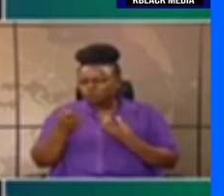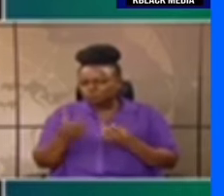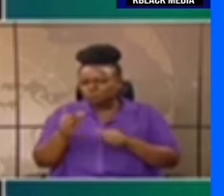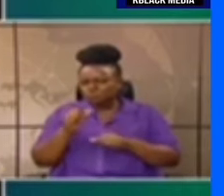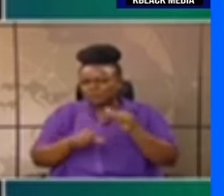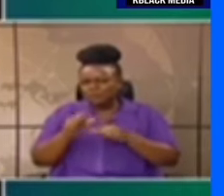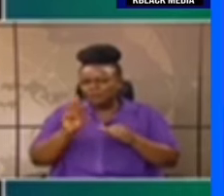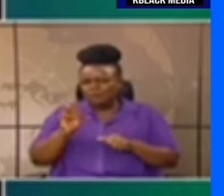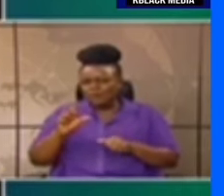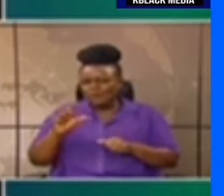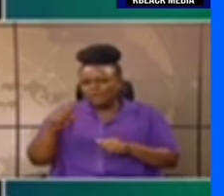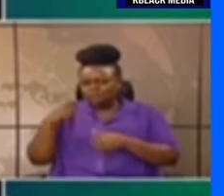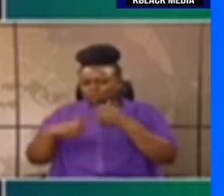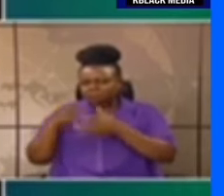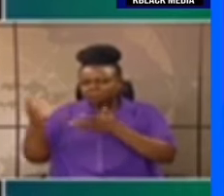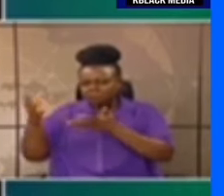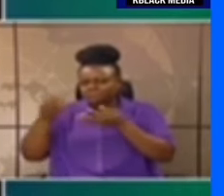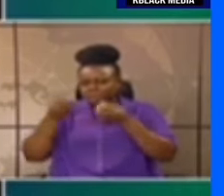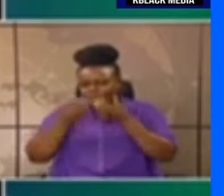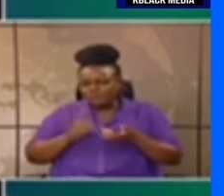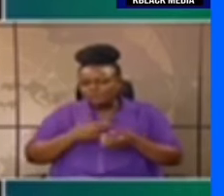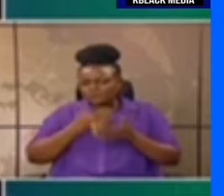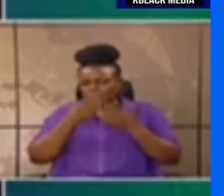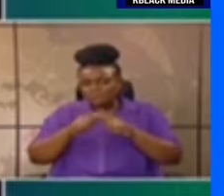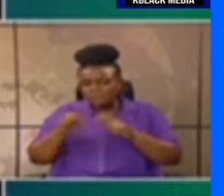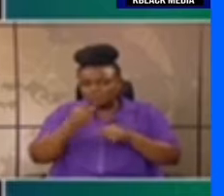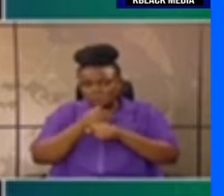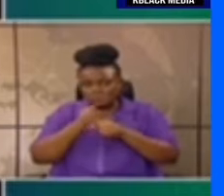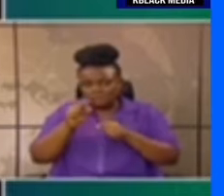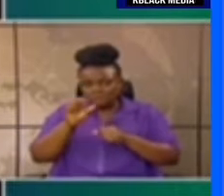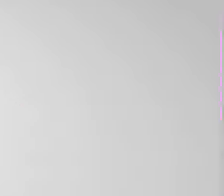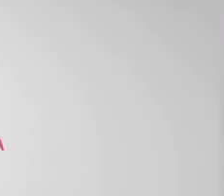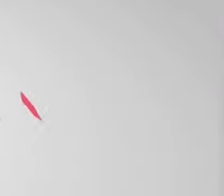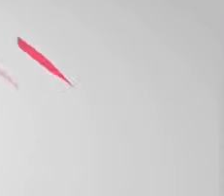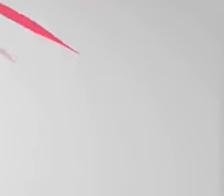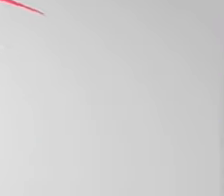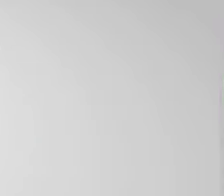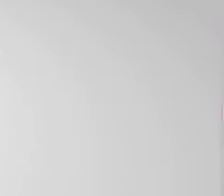safe. Yes, yes. Very well. Very well.